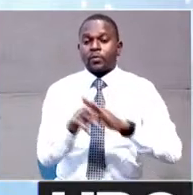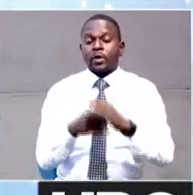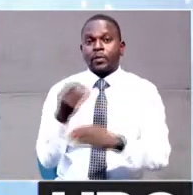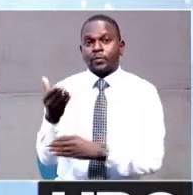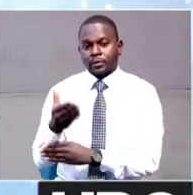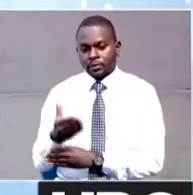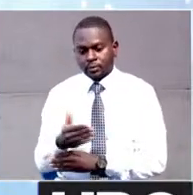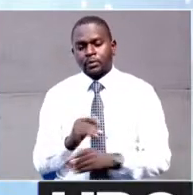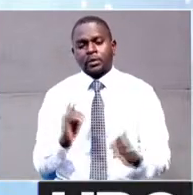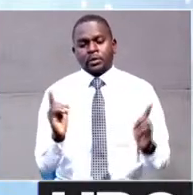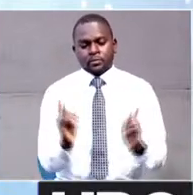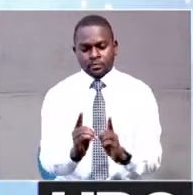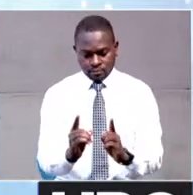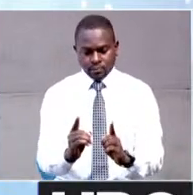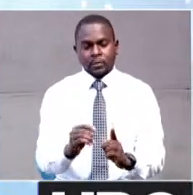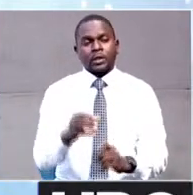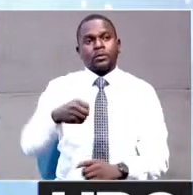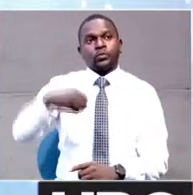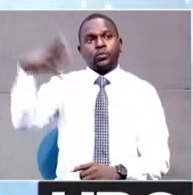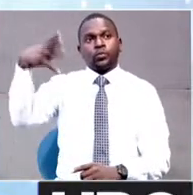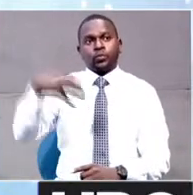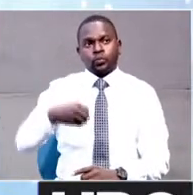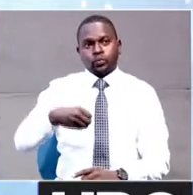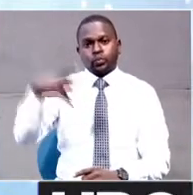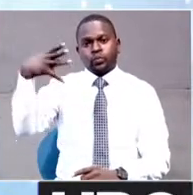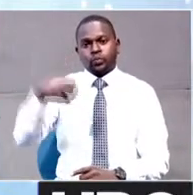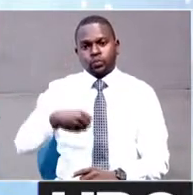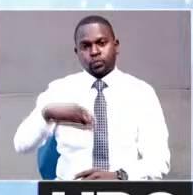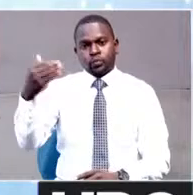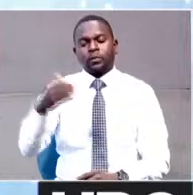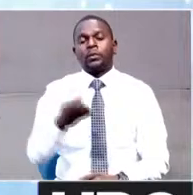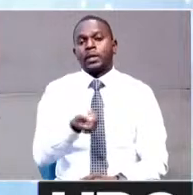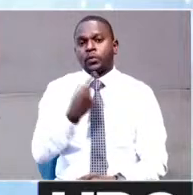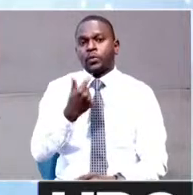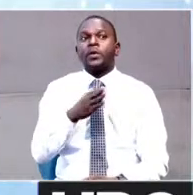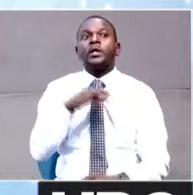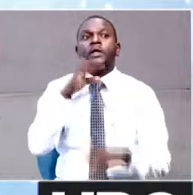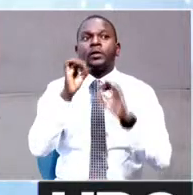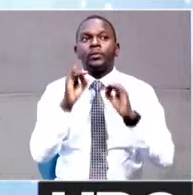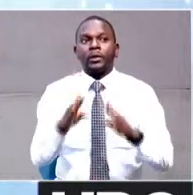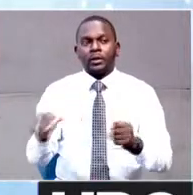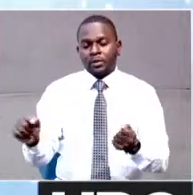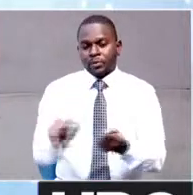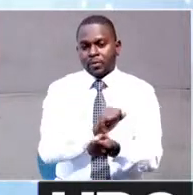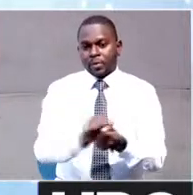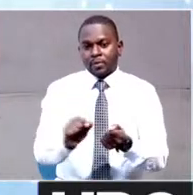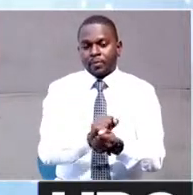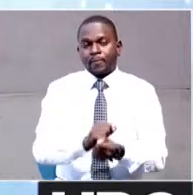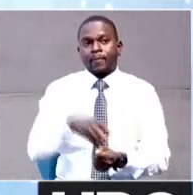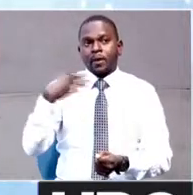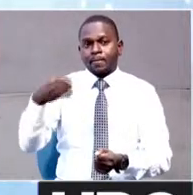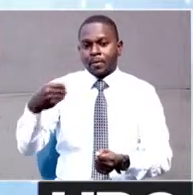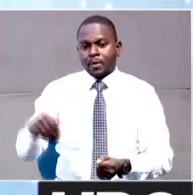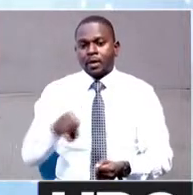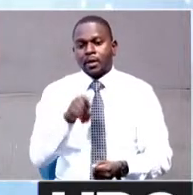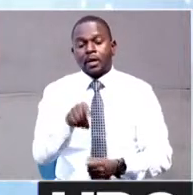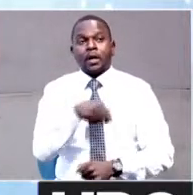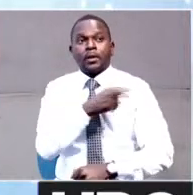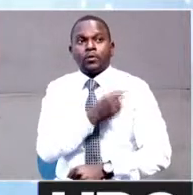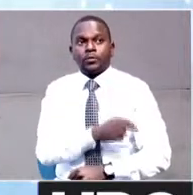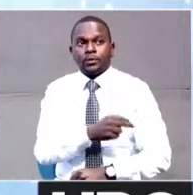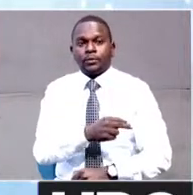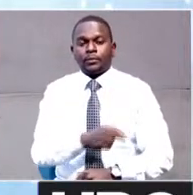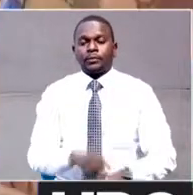also briefed about the unstable electricity supply, scarce drugs and mechanical damages of the X-ray machine at the hospital.